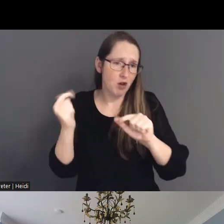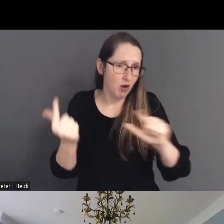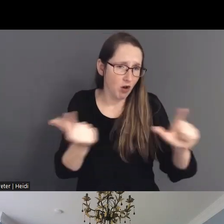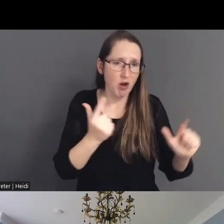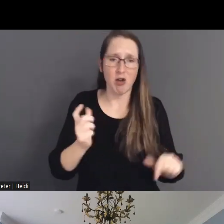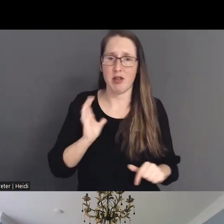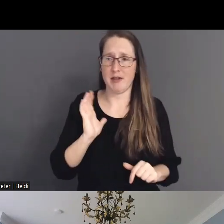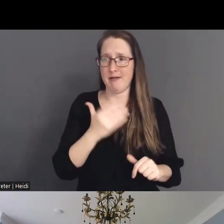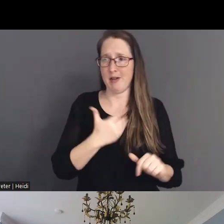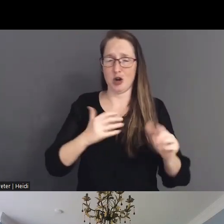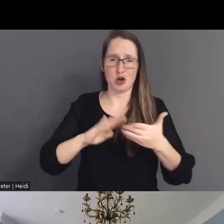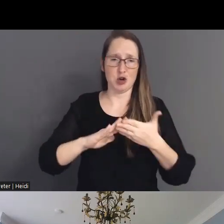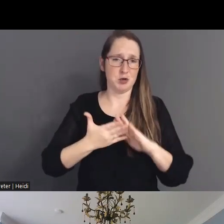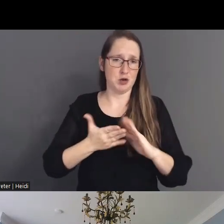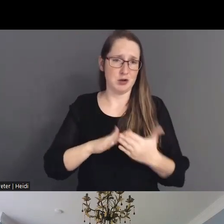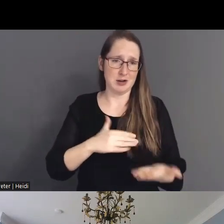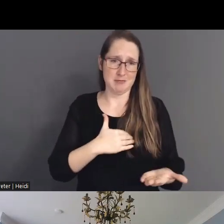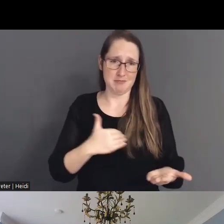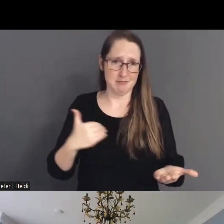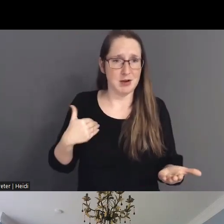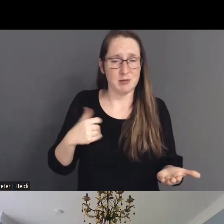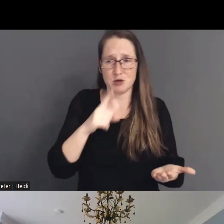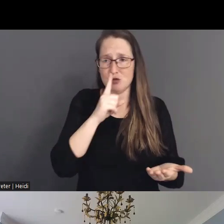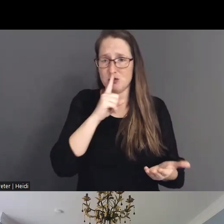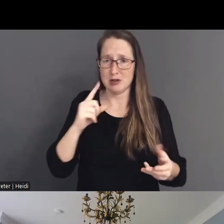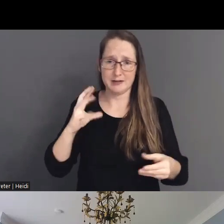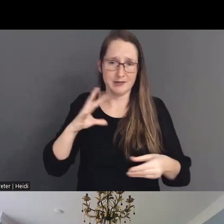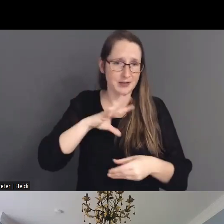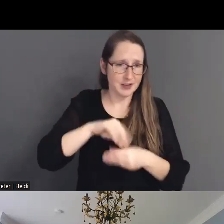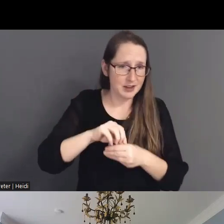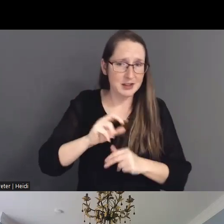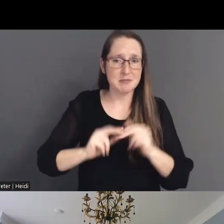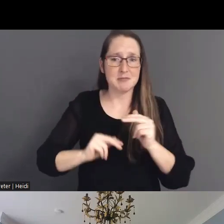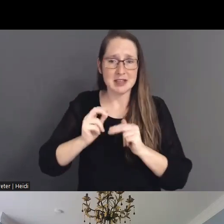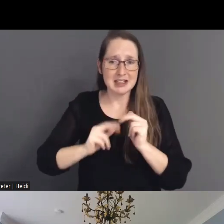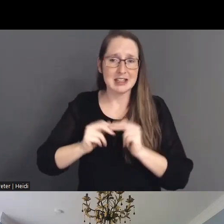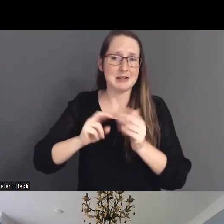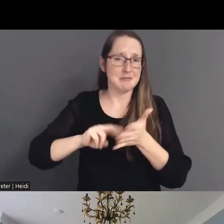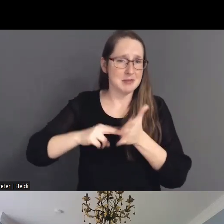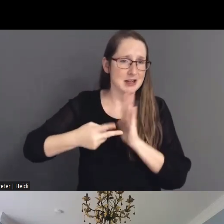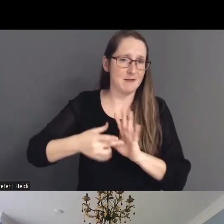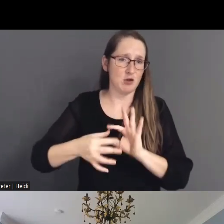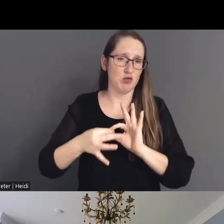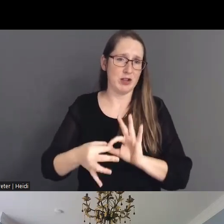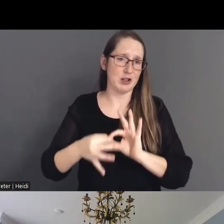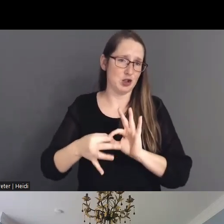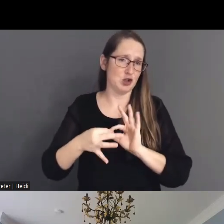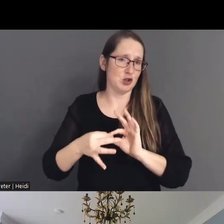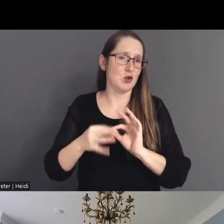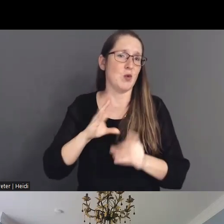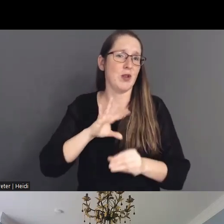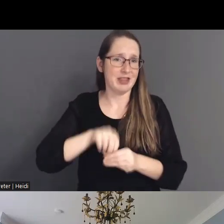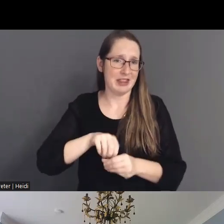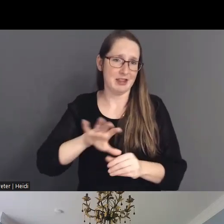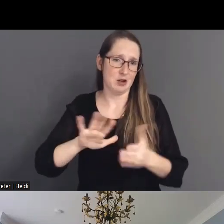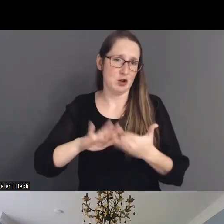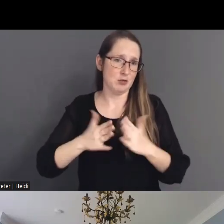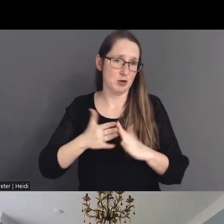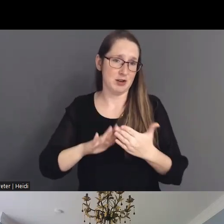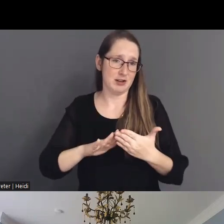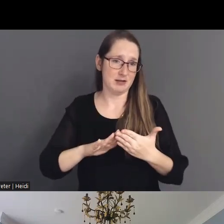our community members to be engaged and building meaningful relationships within their